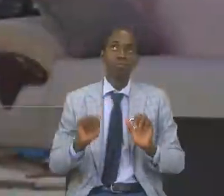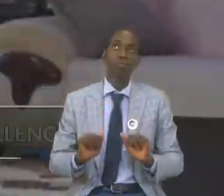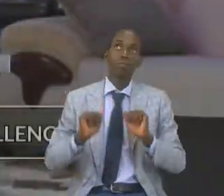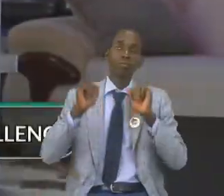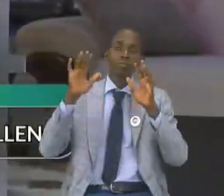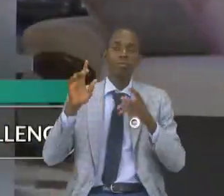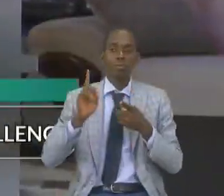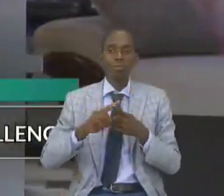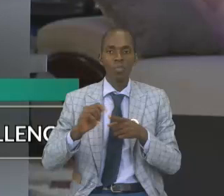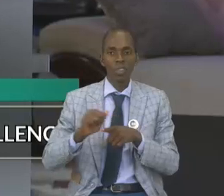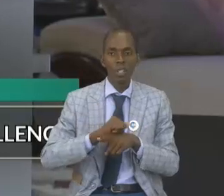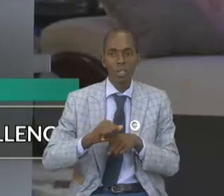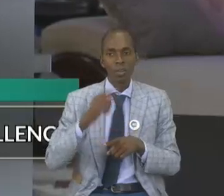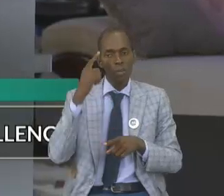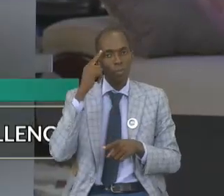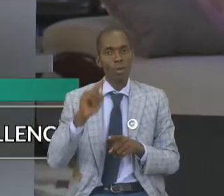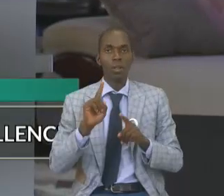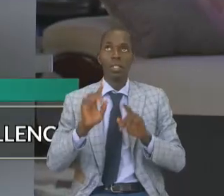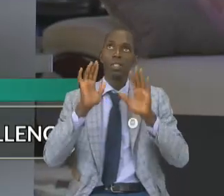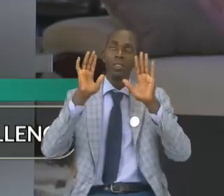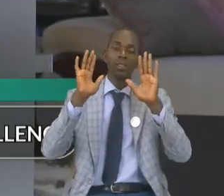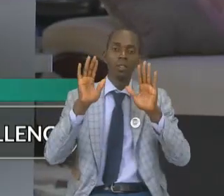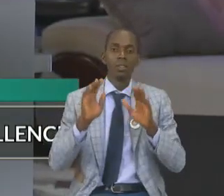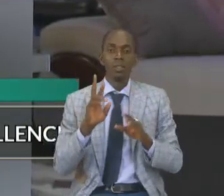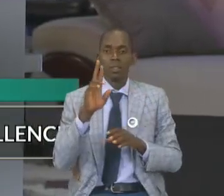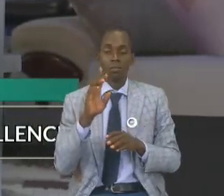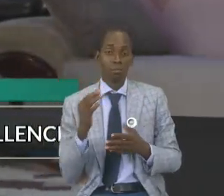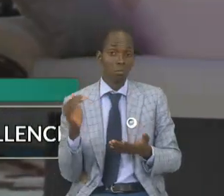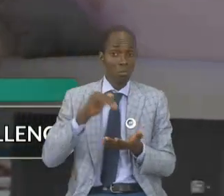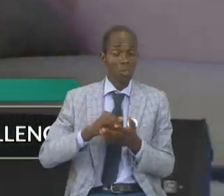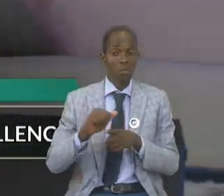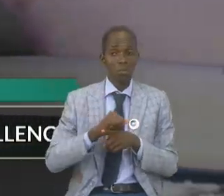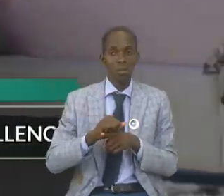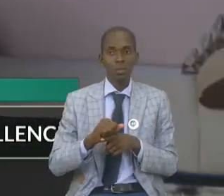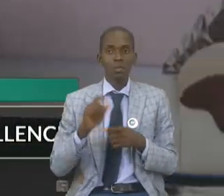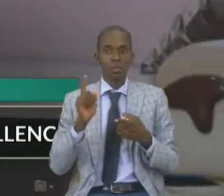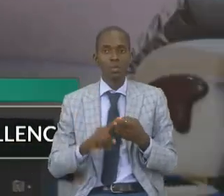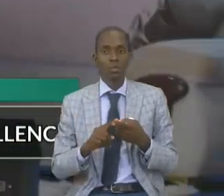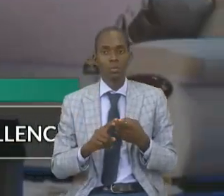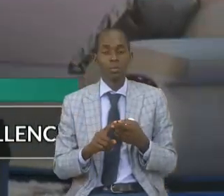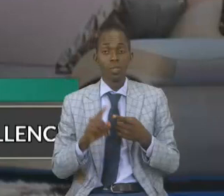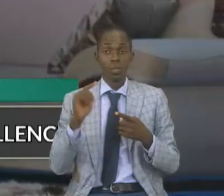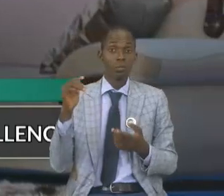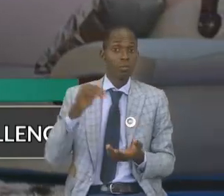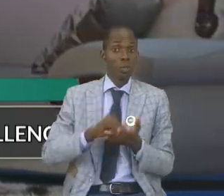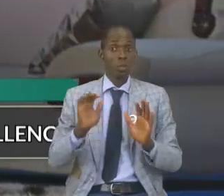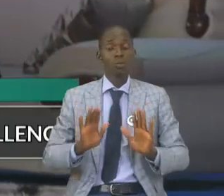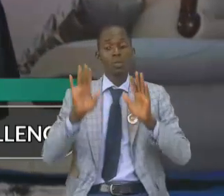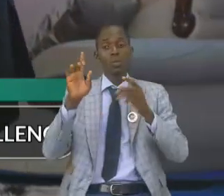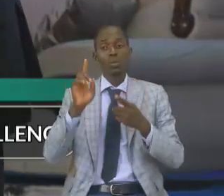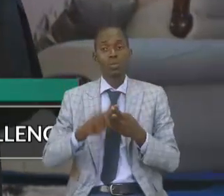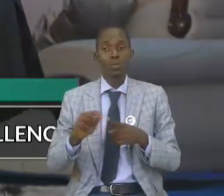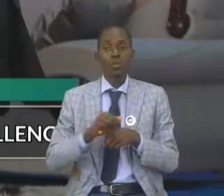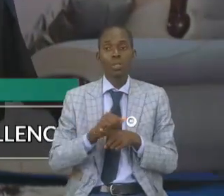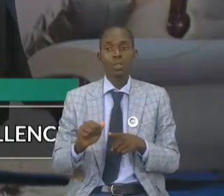training for excellence. Recommitment. That now, as we come to the conclusion of the message, you look at